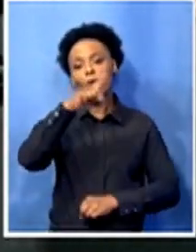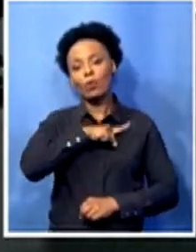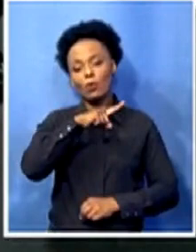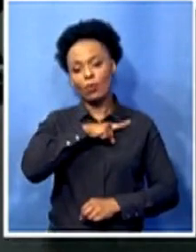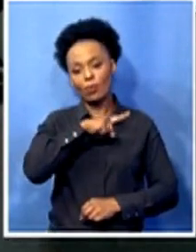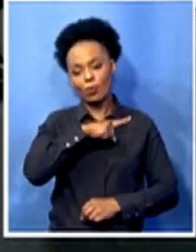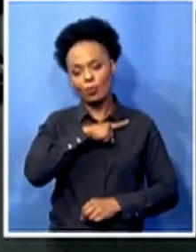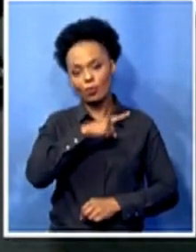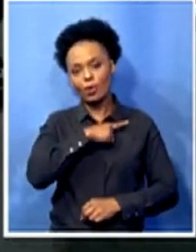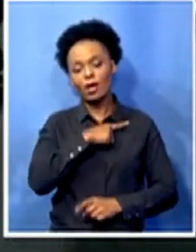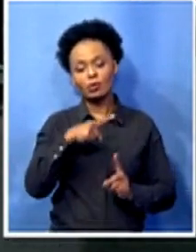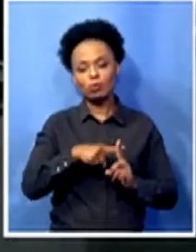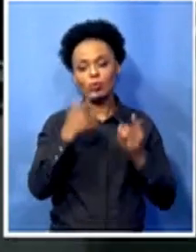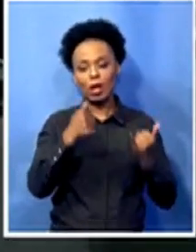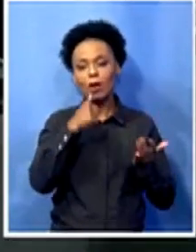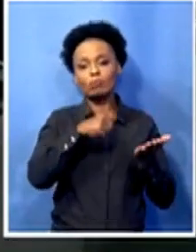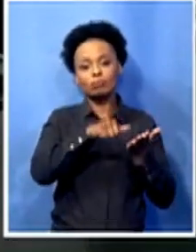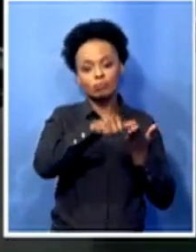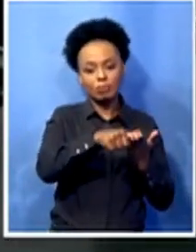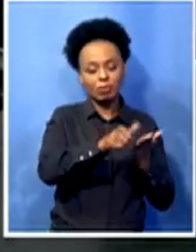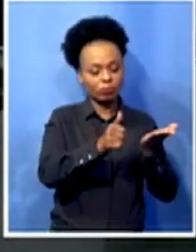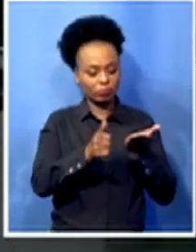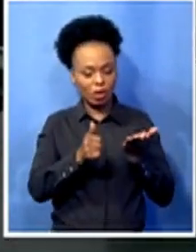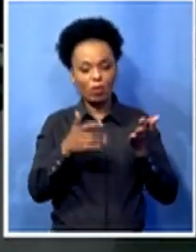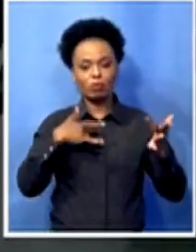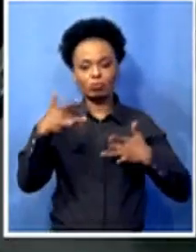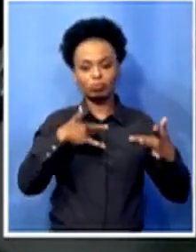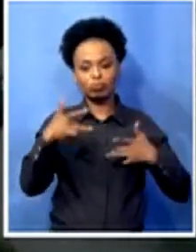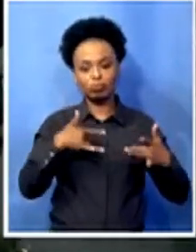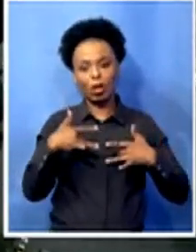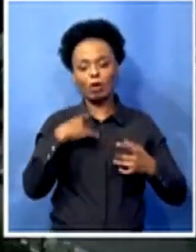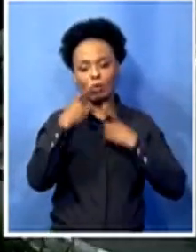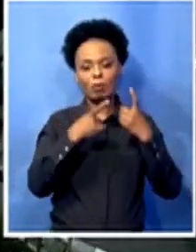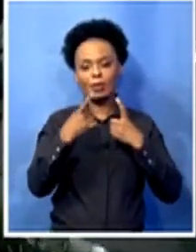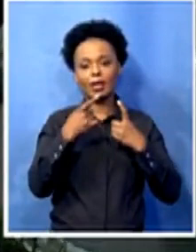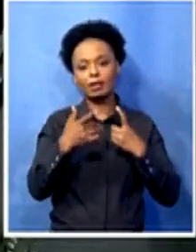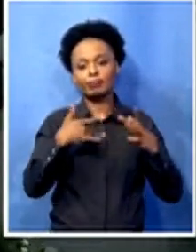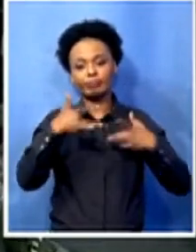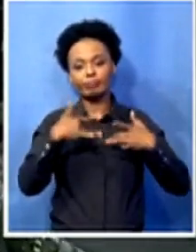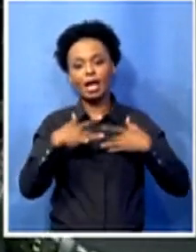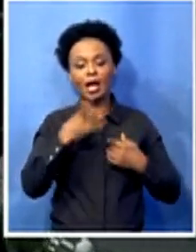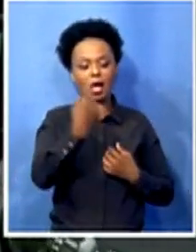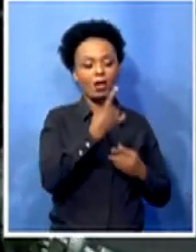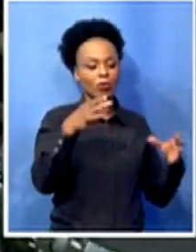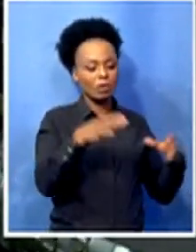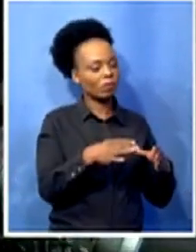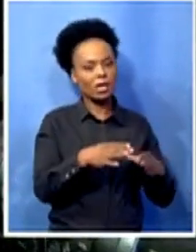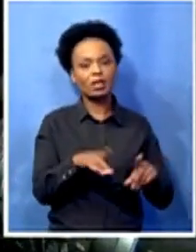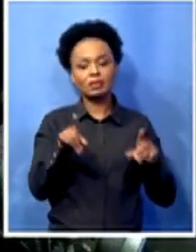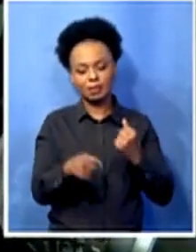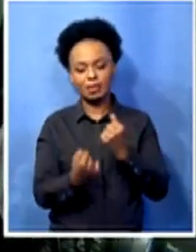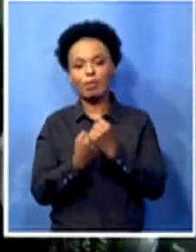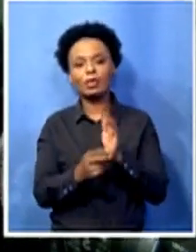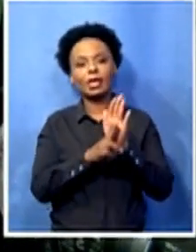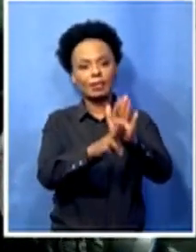ukuzotshela mina anizikhulumeli nina kuphela. Nikhulumela abantu bonke baseMpumalanga.